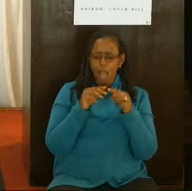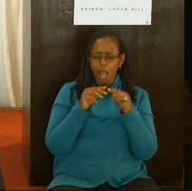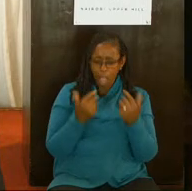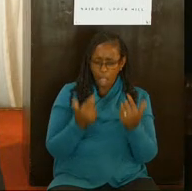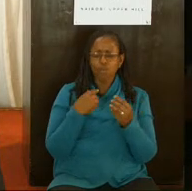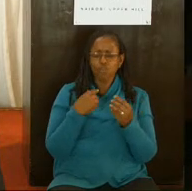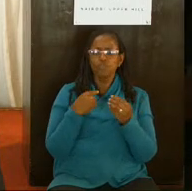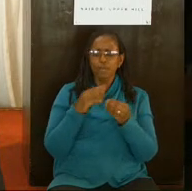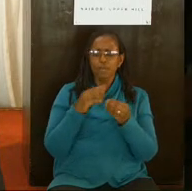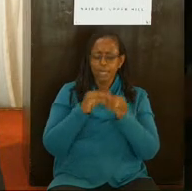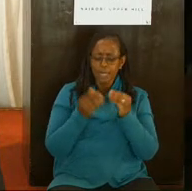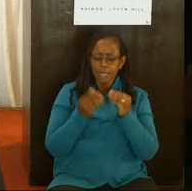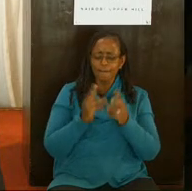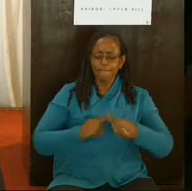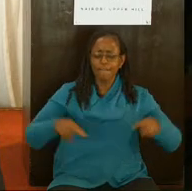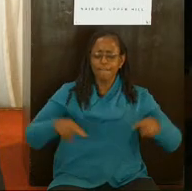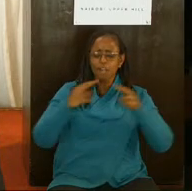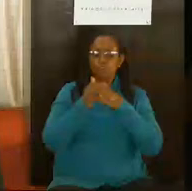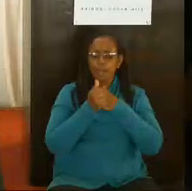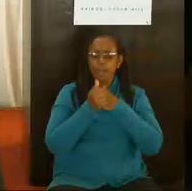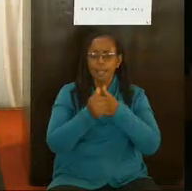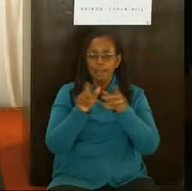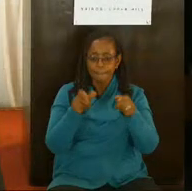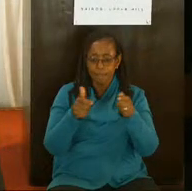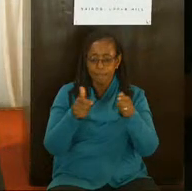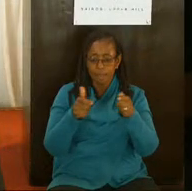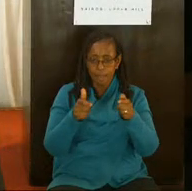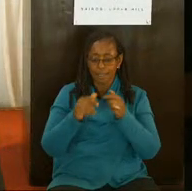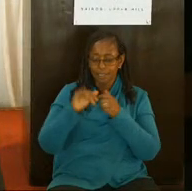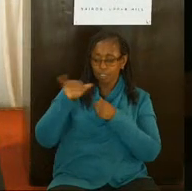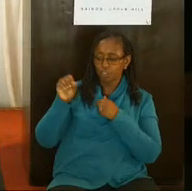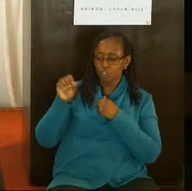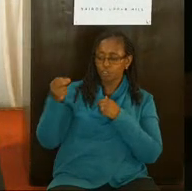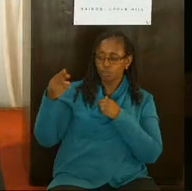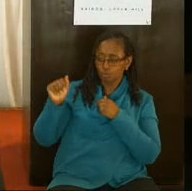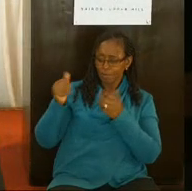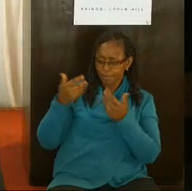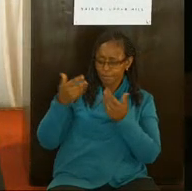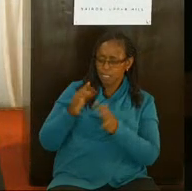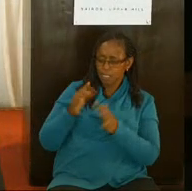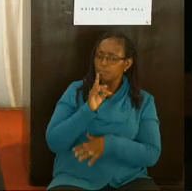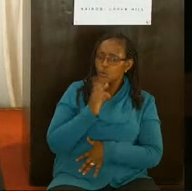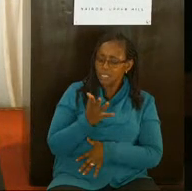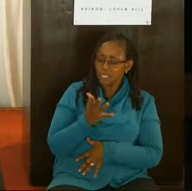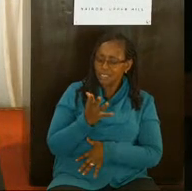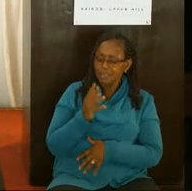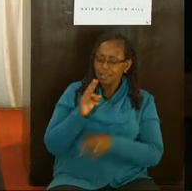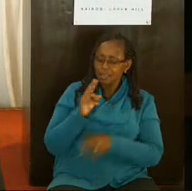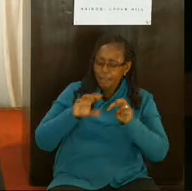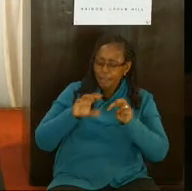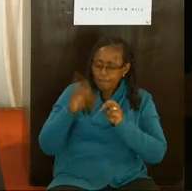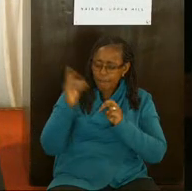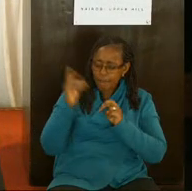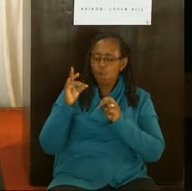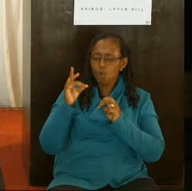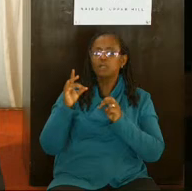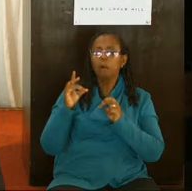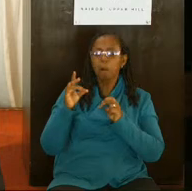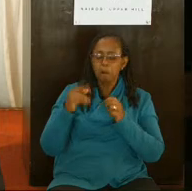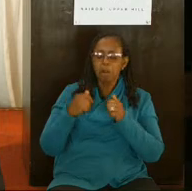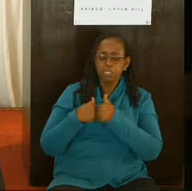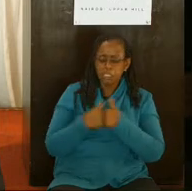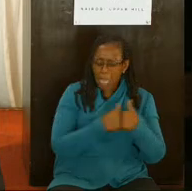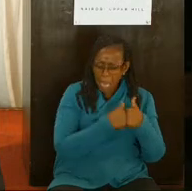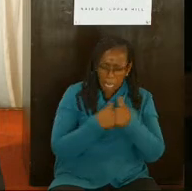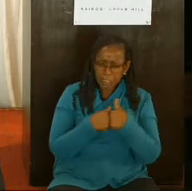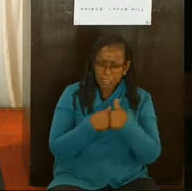media Joshua has raised as one of the findings that one of the challenges that we've had is the negative